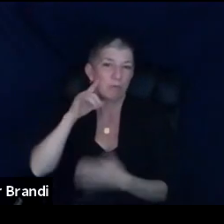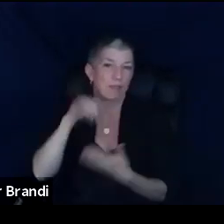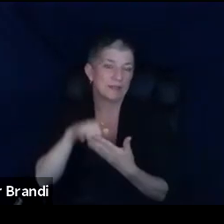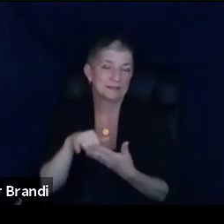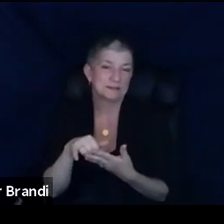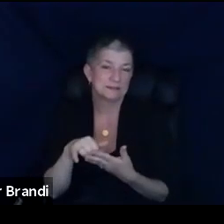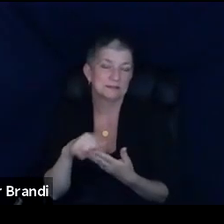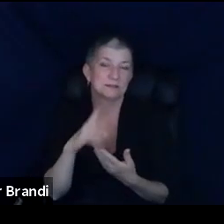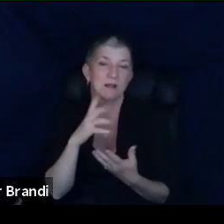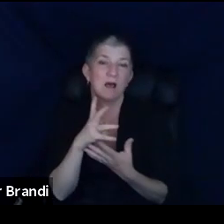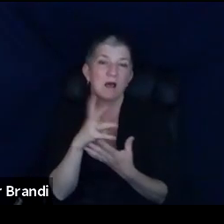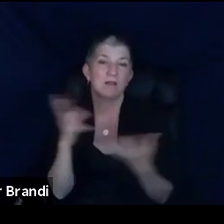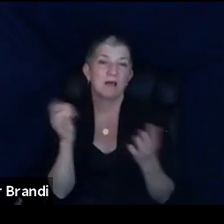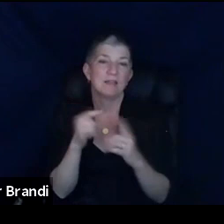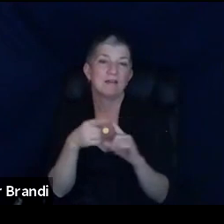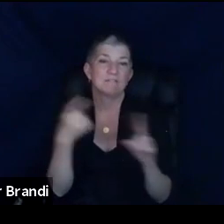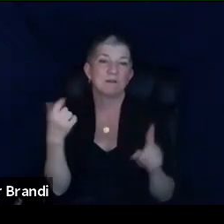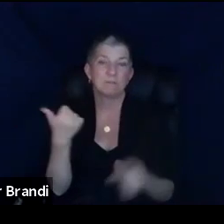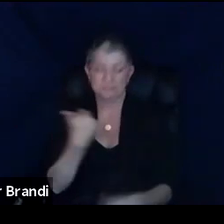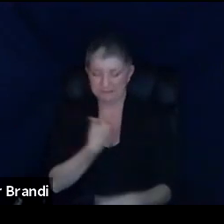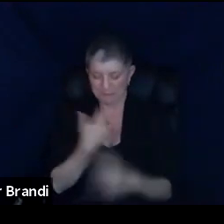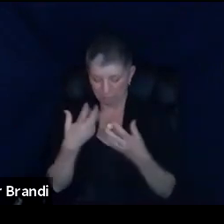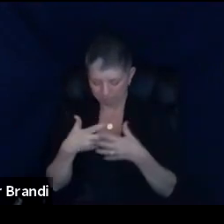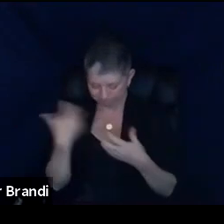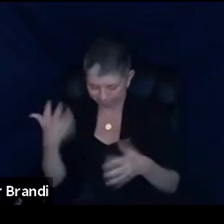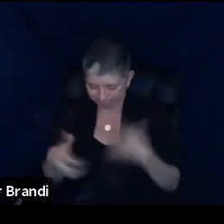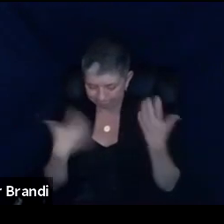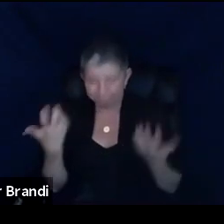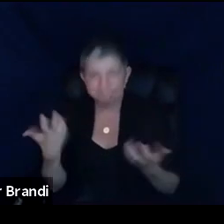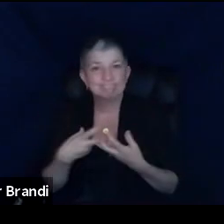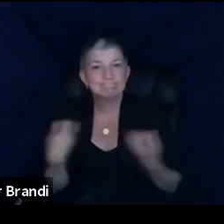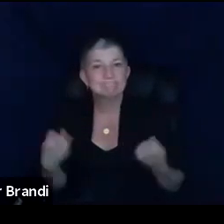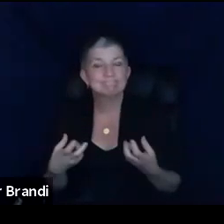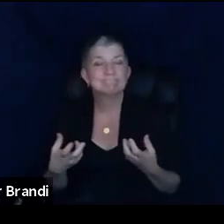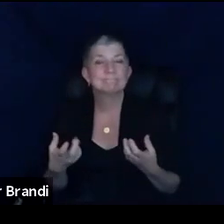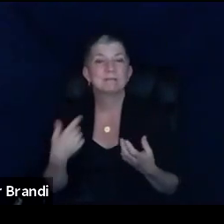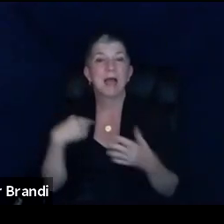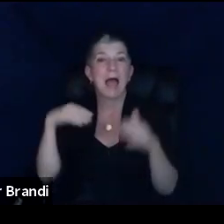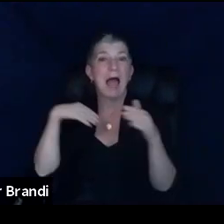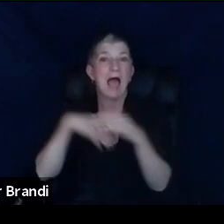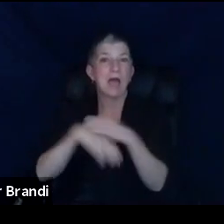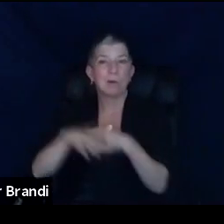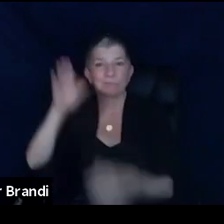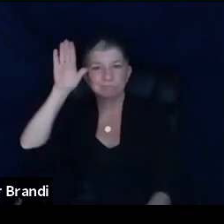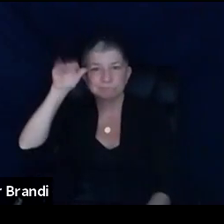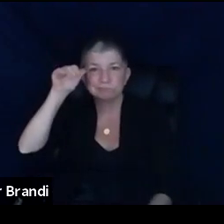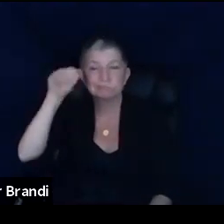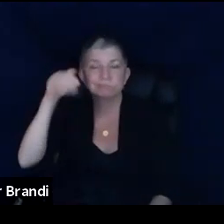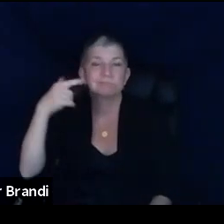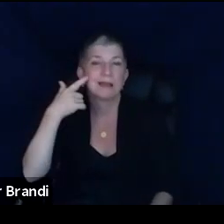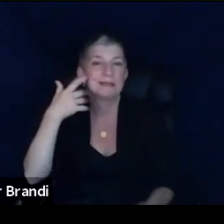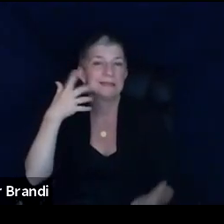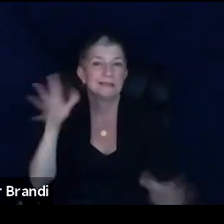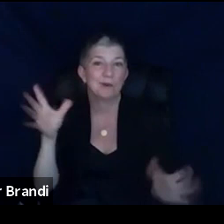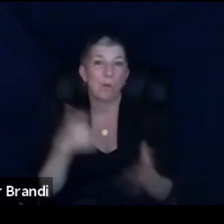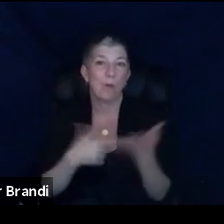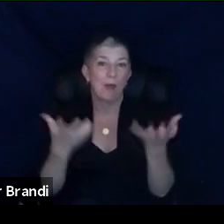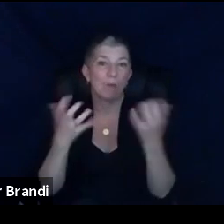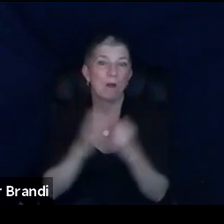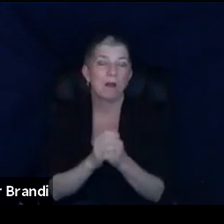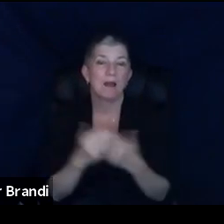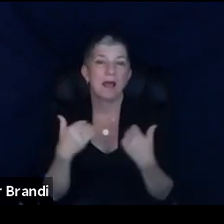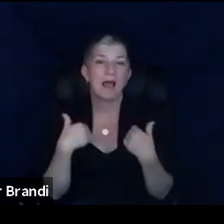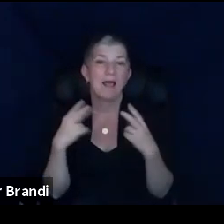And a lot of that comes from self-reflection. I went in headstrong, didn't know what I wanted. I had a